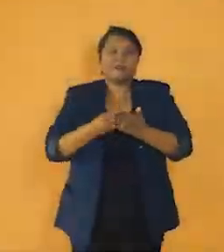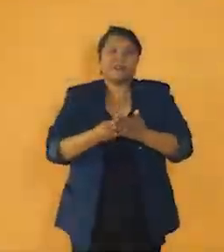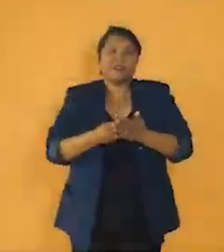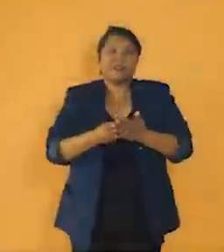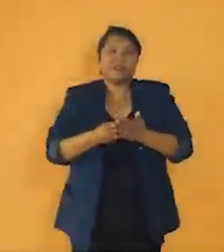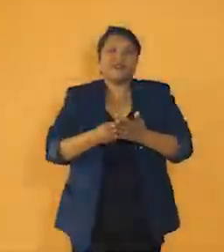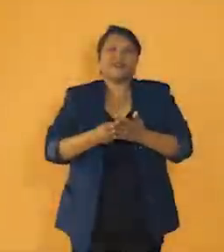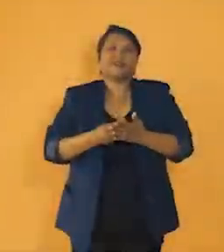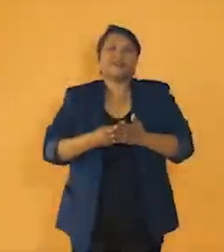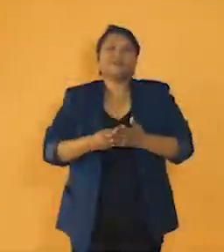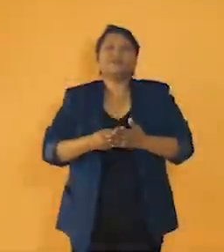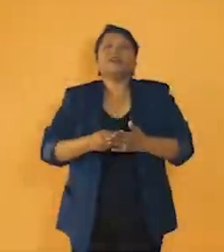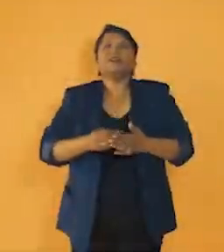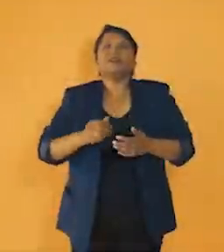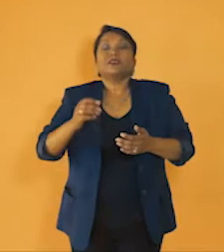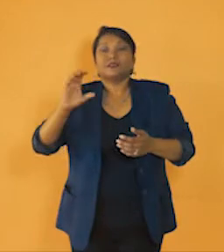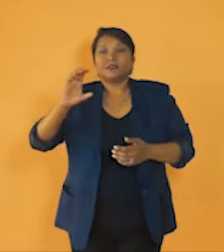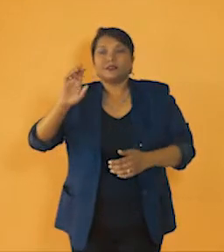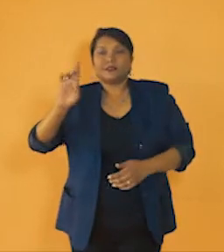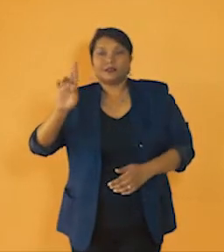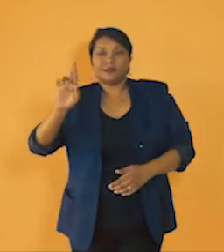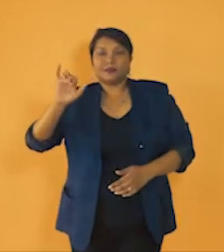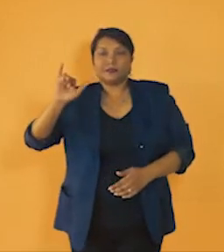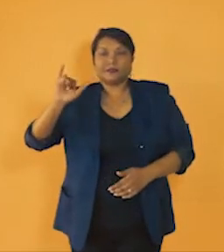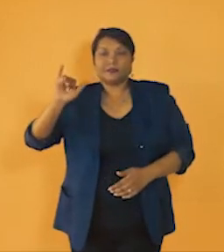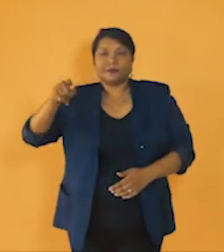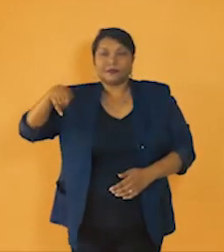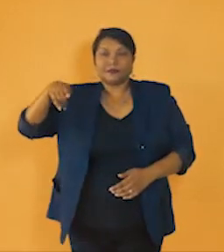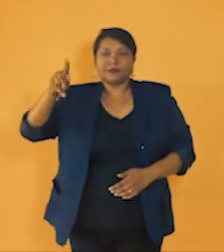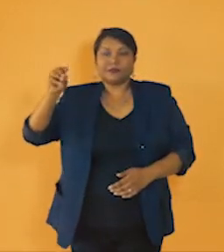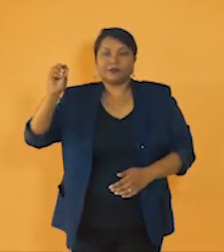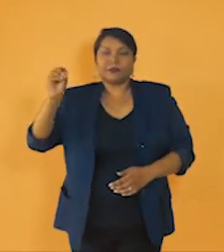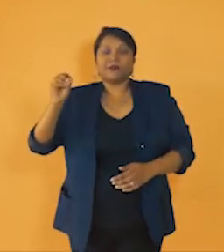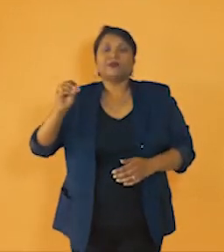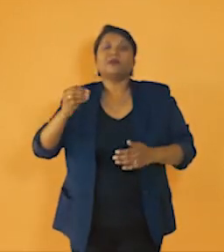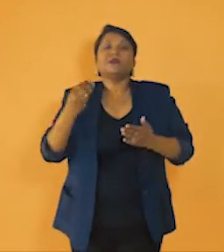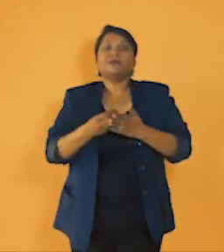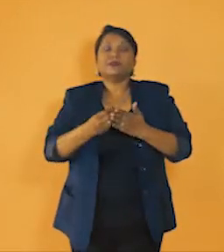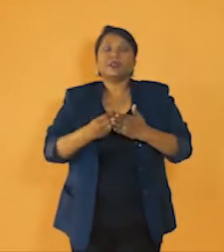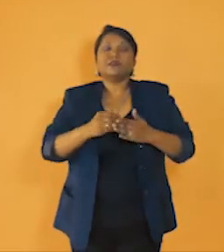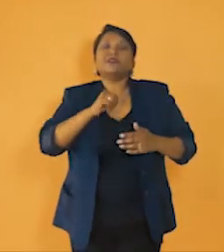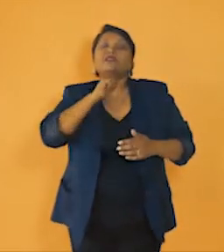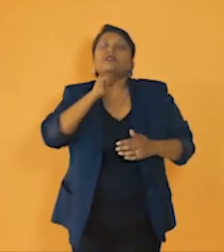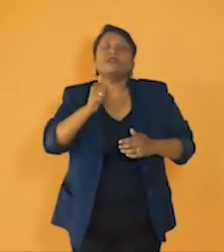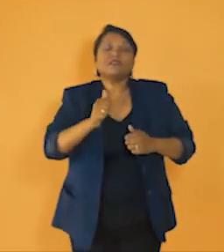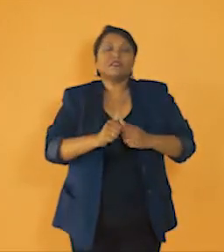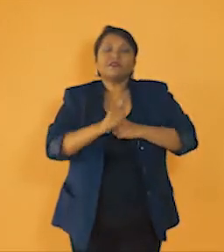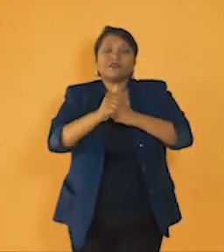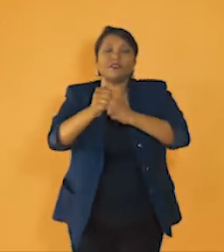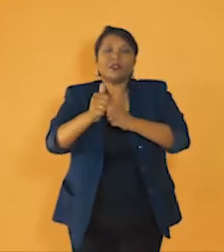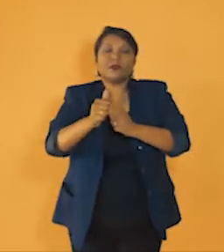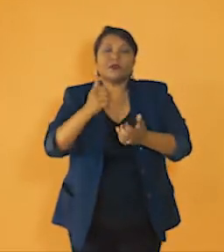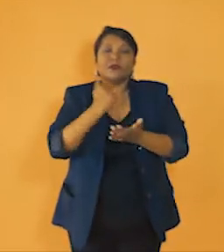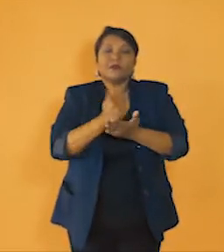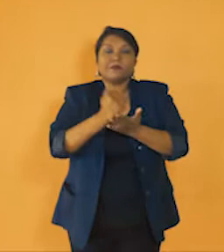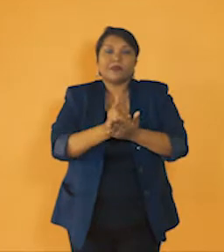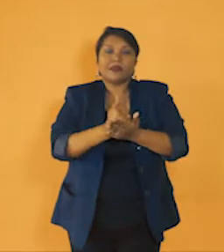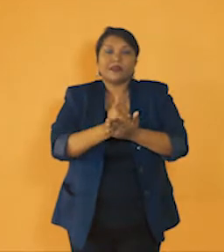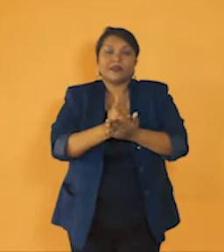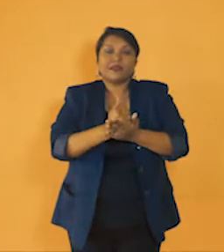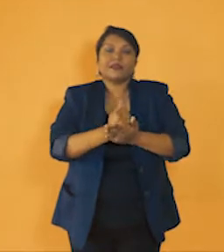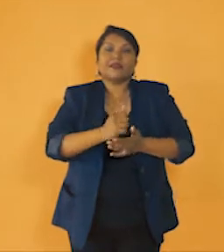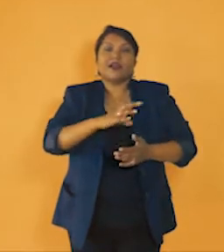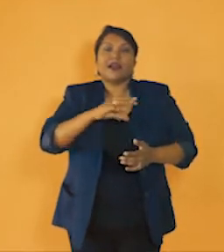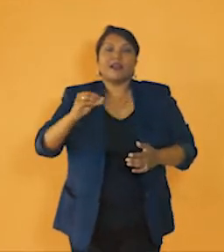banks around the world. Cryptocurrencies are so far unregulated. This means that their values are not determined